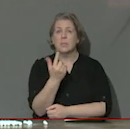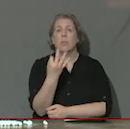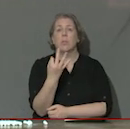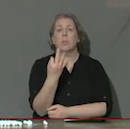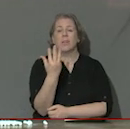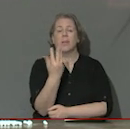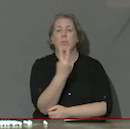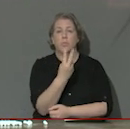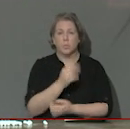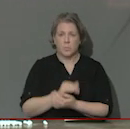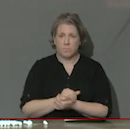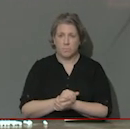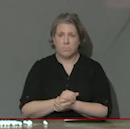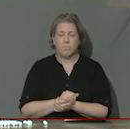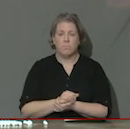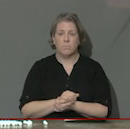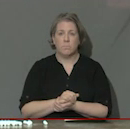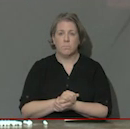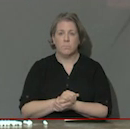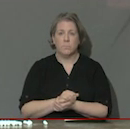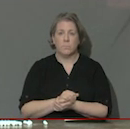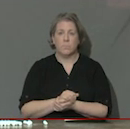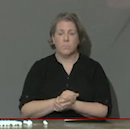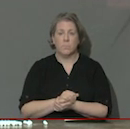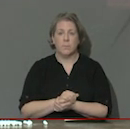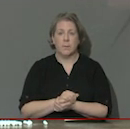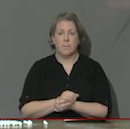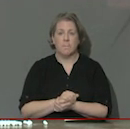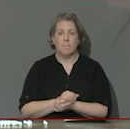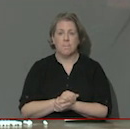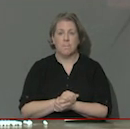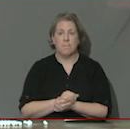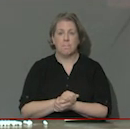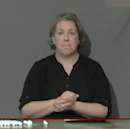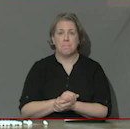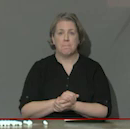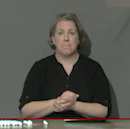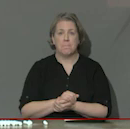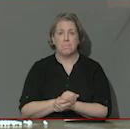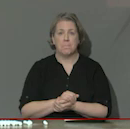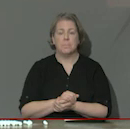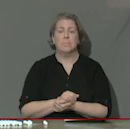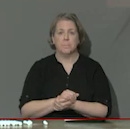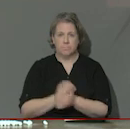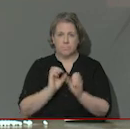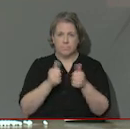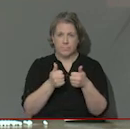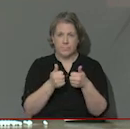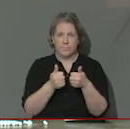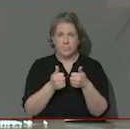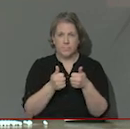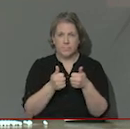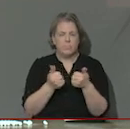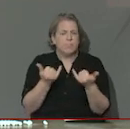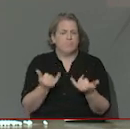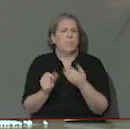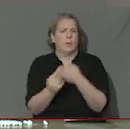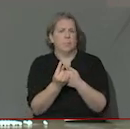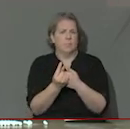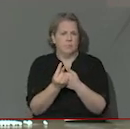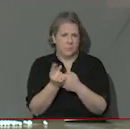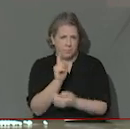67392. Okay. So what sometimes